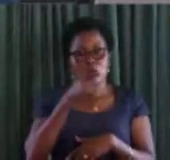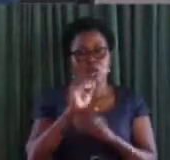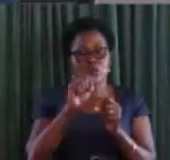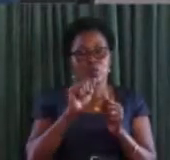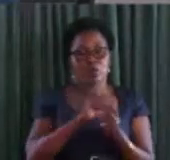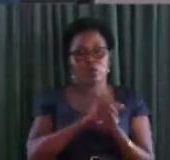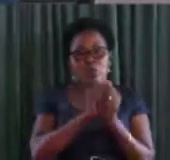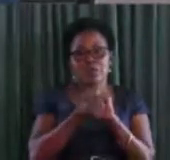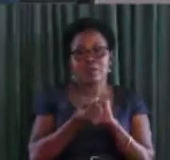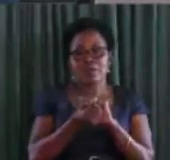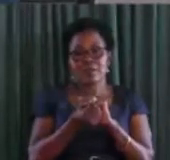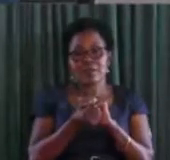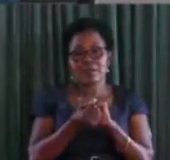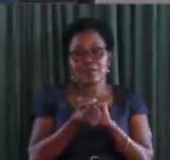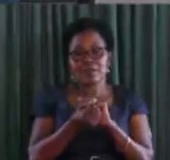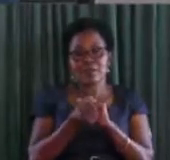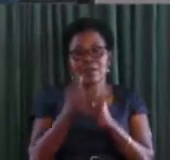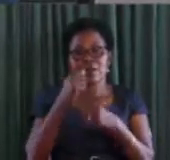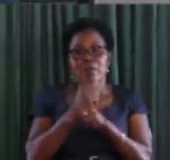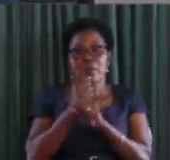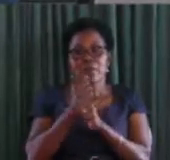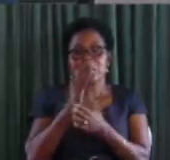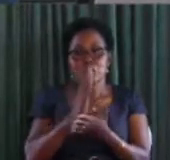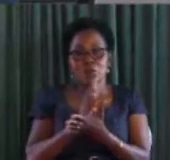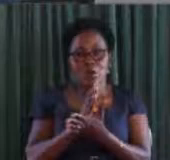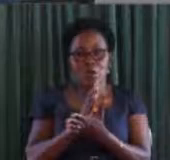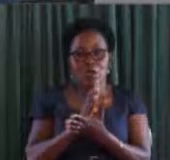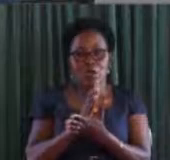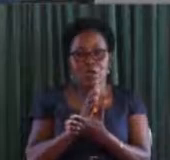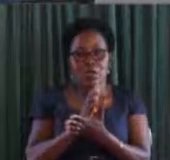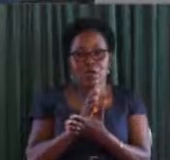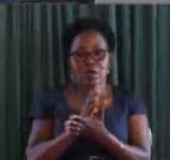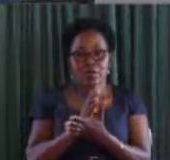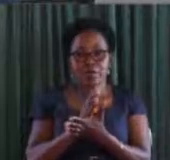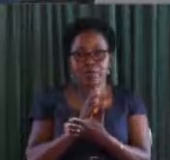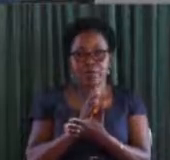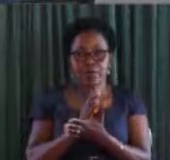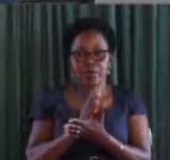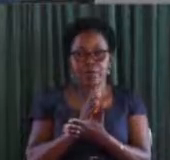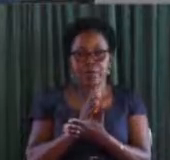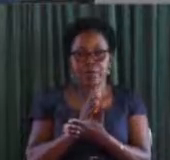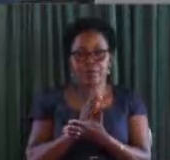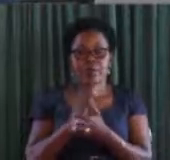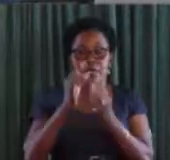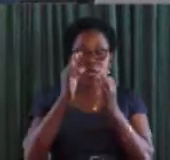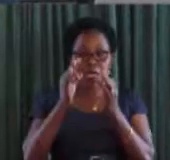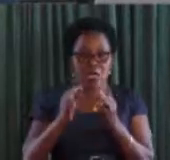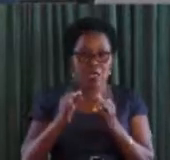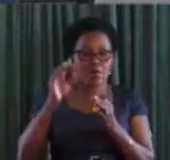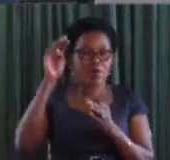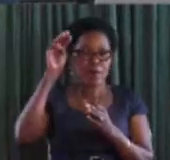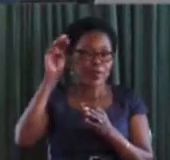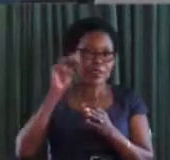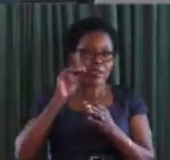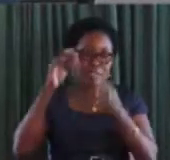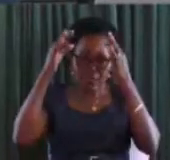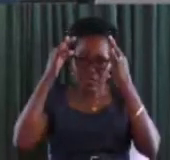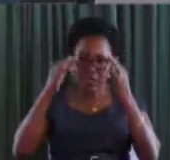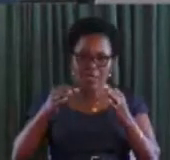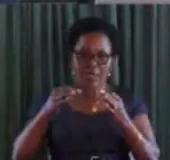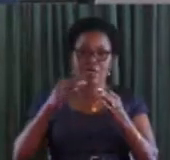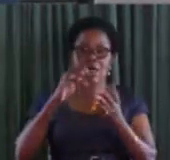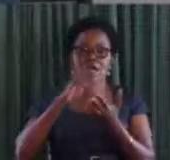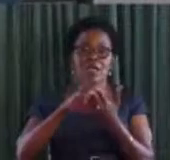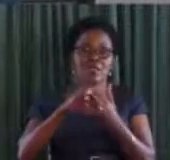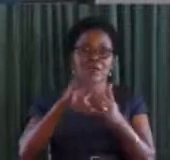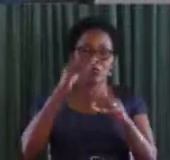change and ensure that if a magistrate has decided a matter within 6 months,